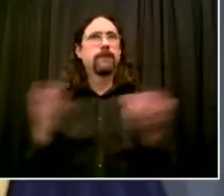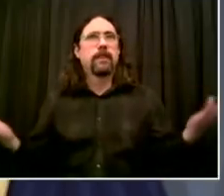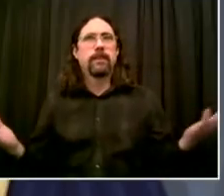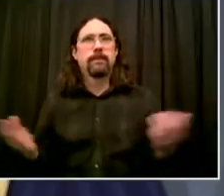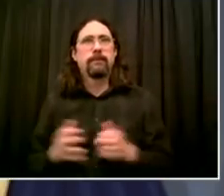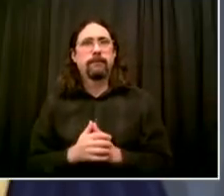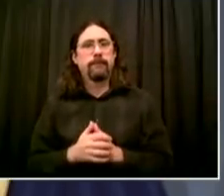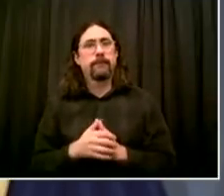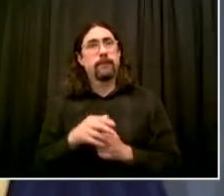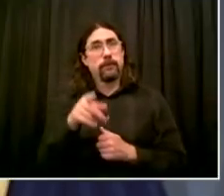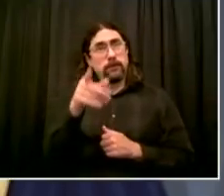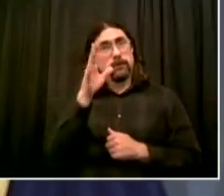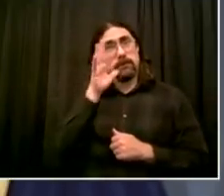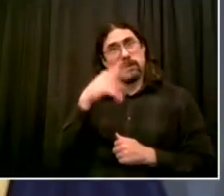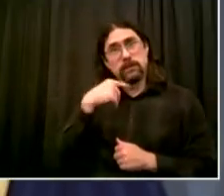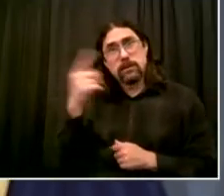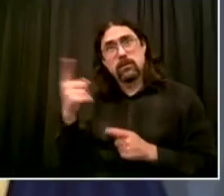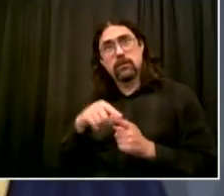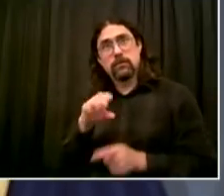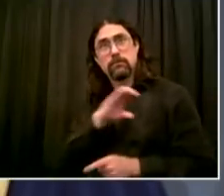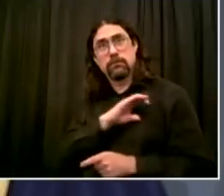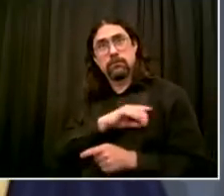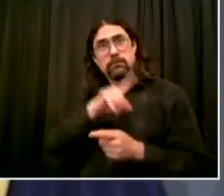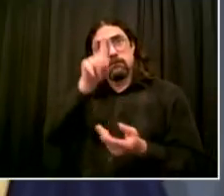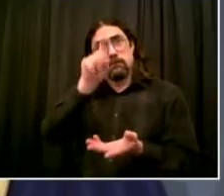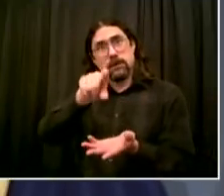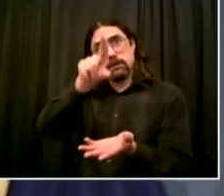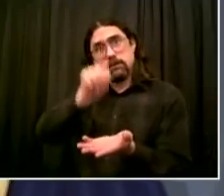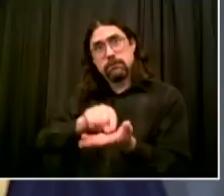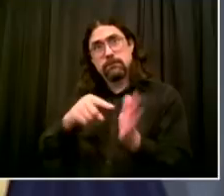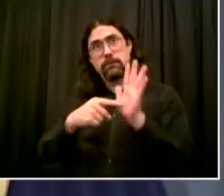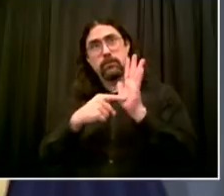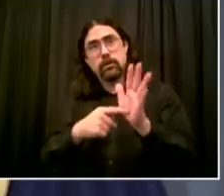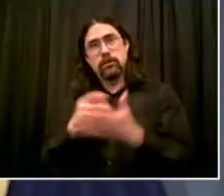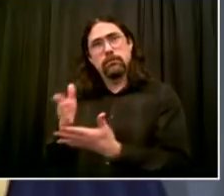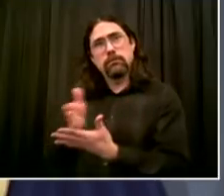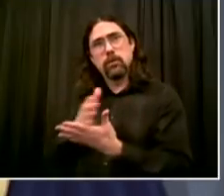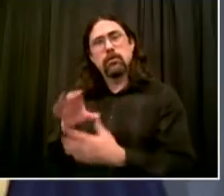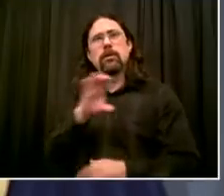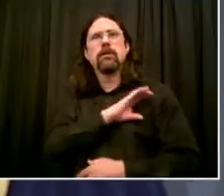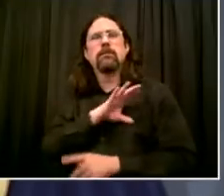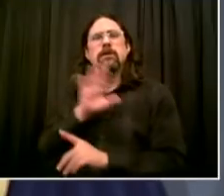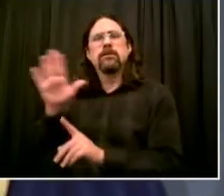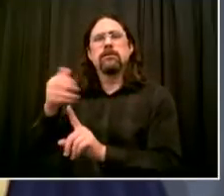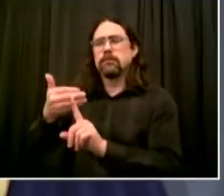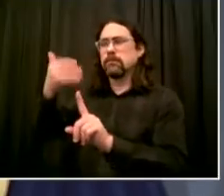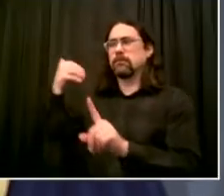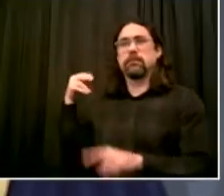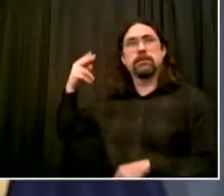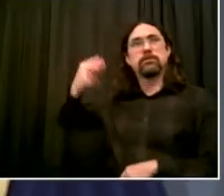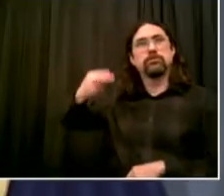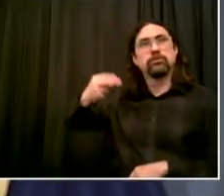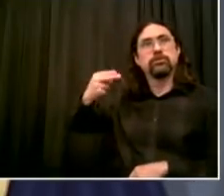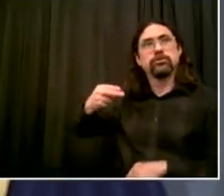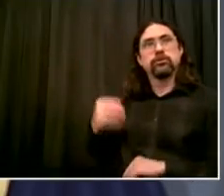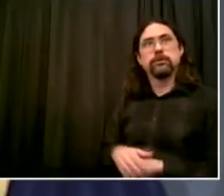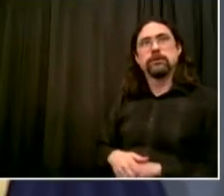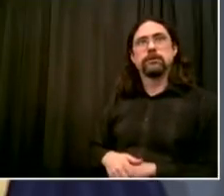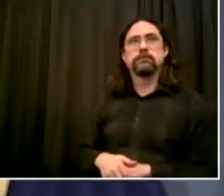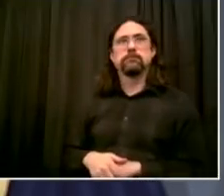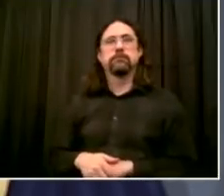have a follow-up as well. Yeah, Matt, as we speak, the lawyers at City Hall, Police Department are reviewing the legislation to